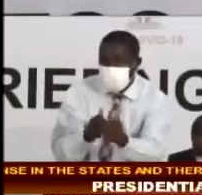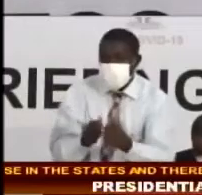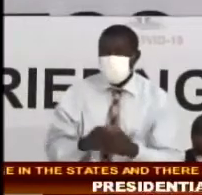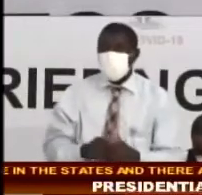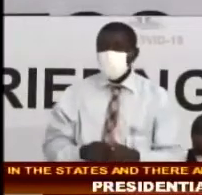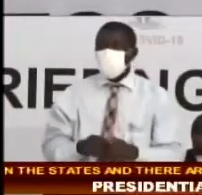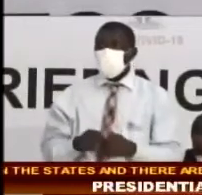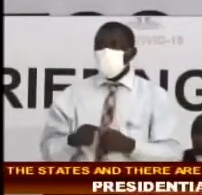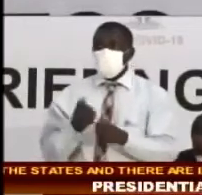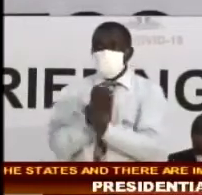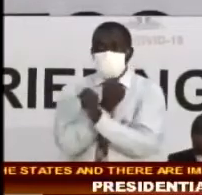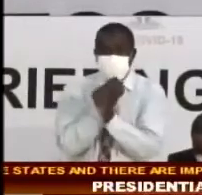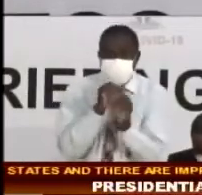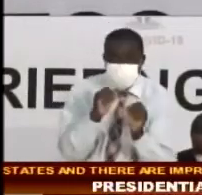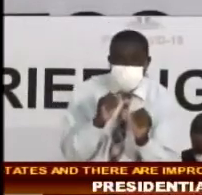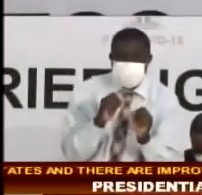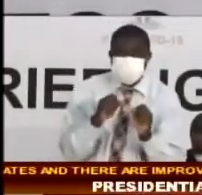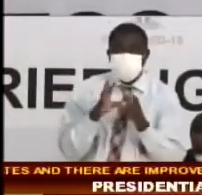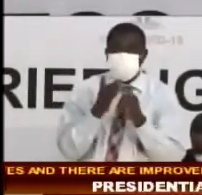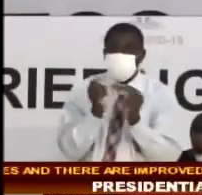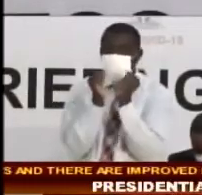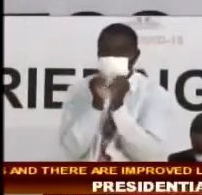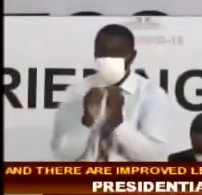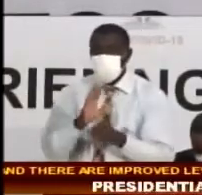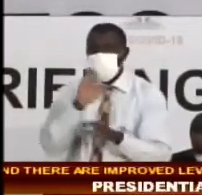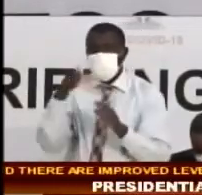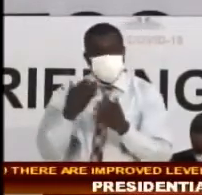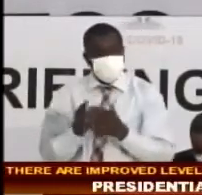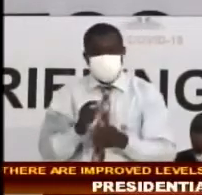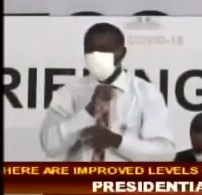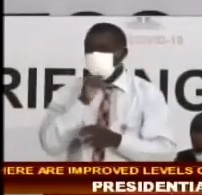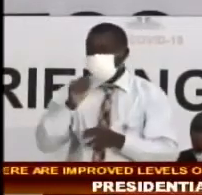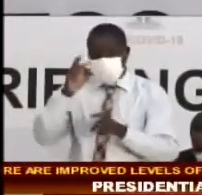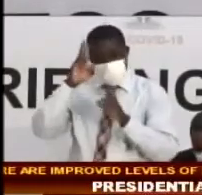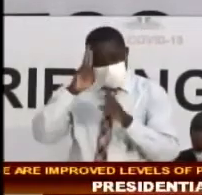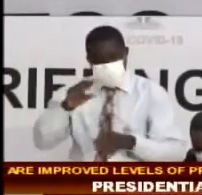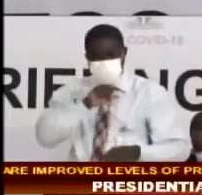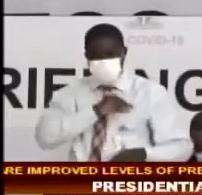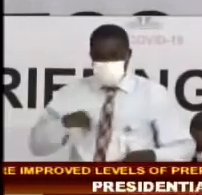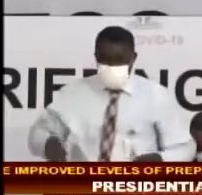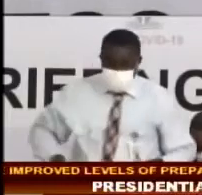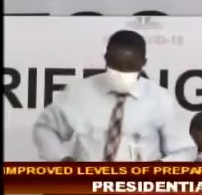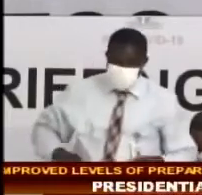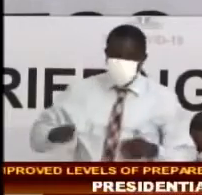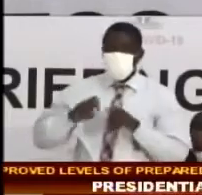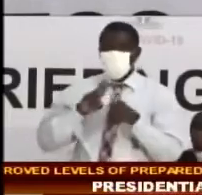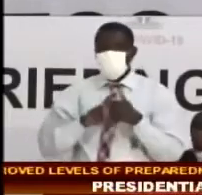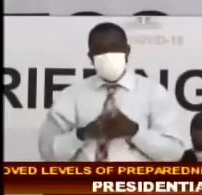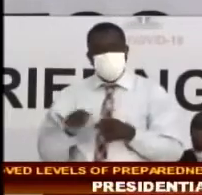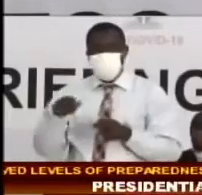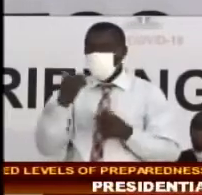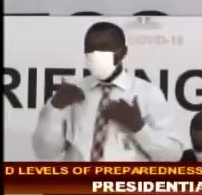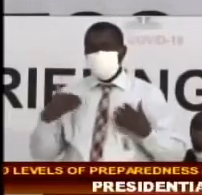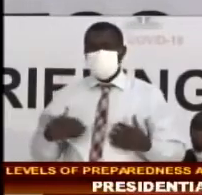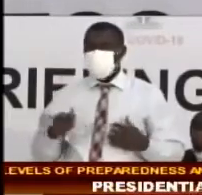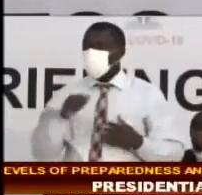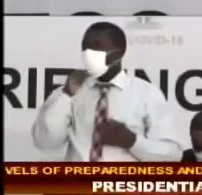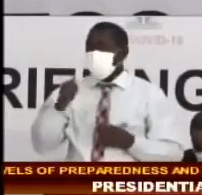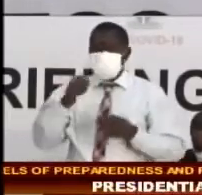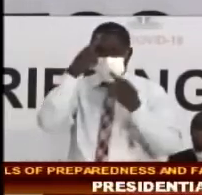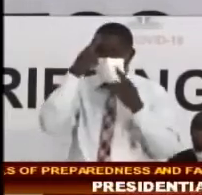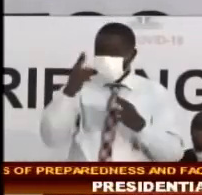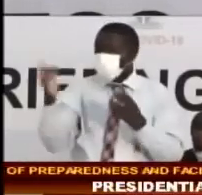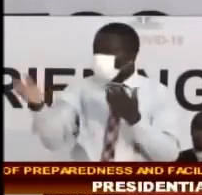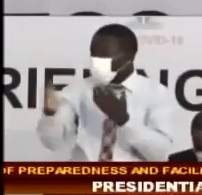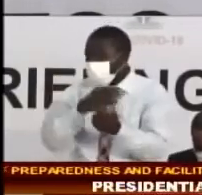ba ruwanta sarauniya ko sadaka ko kuyanga ko kwarkwara, duk wanda ta